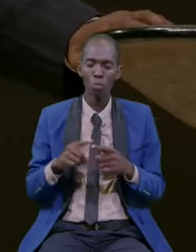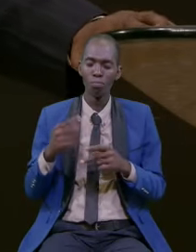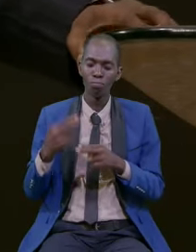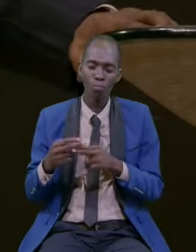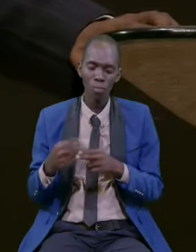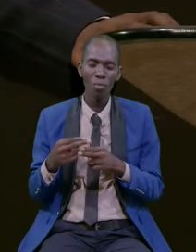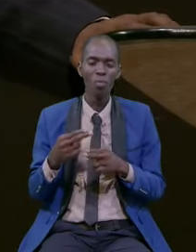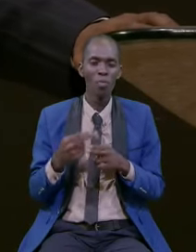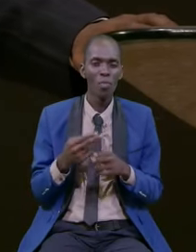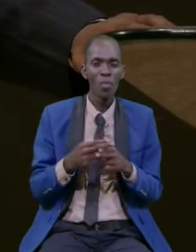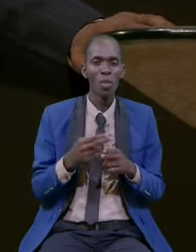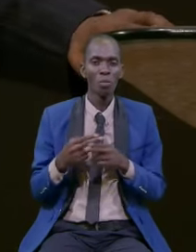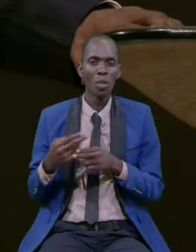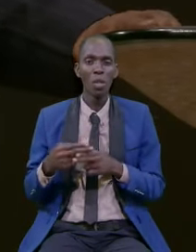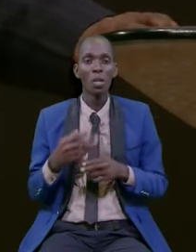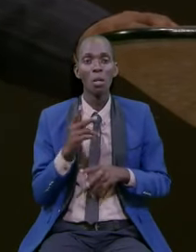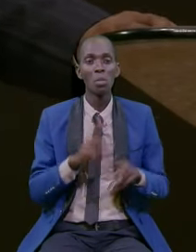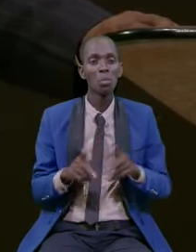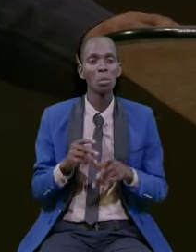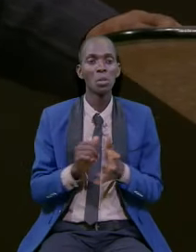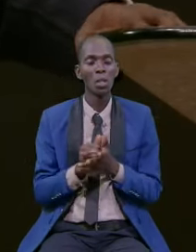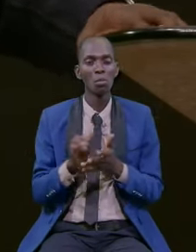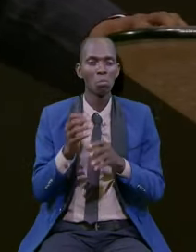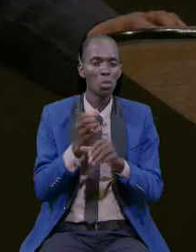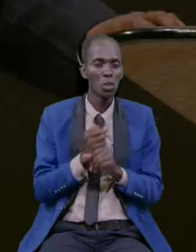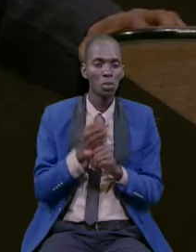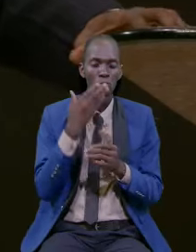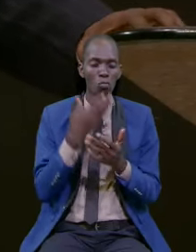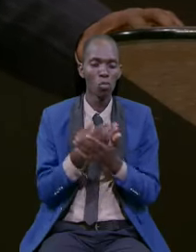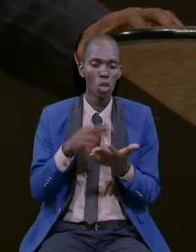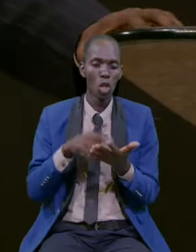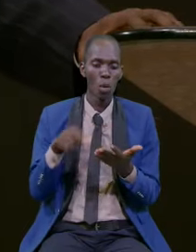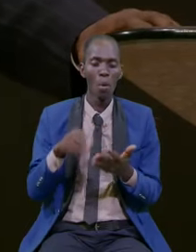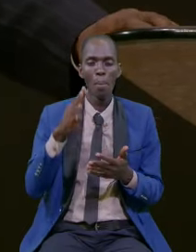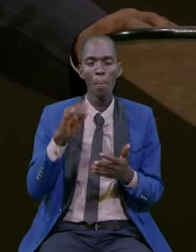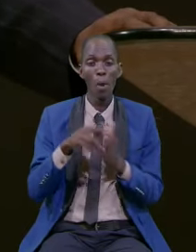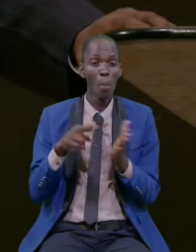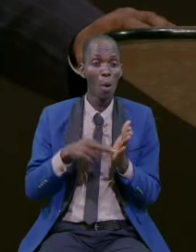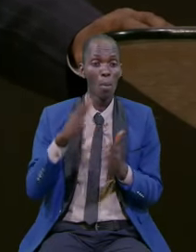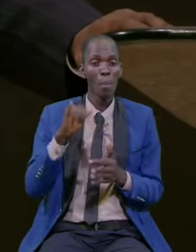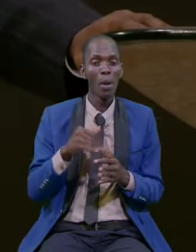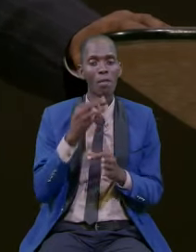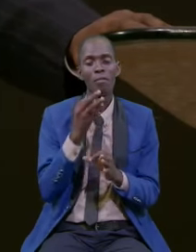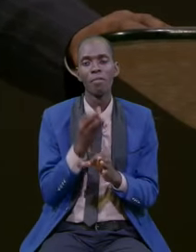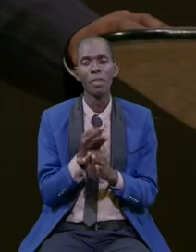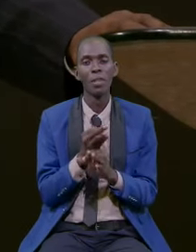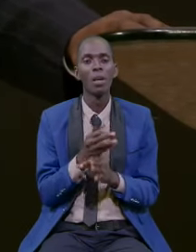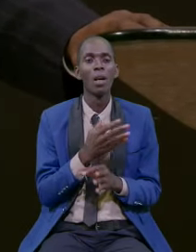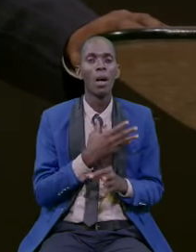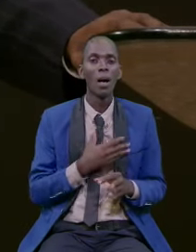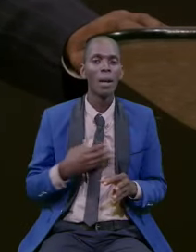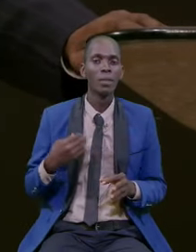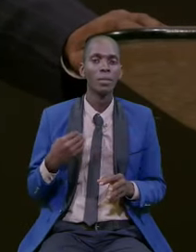that received a good report by faith. And the least should have started with